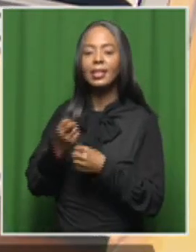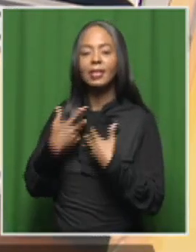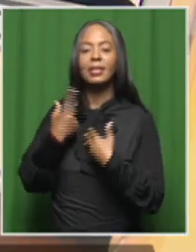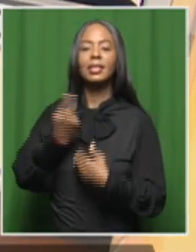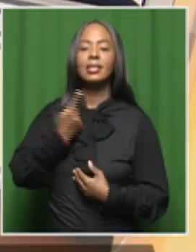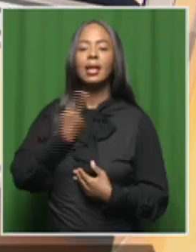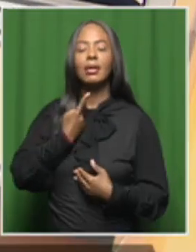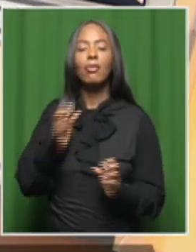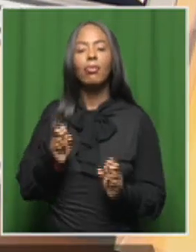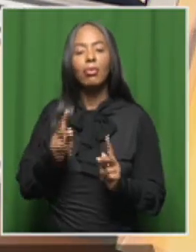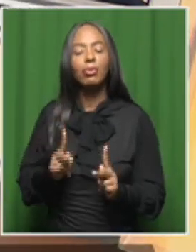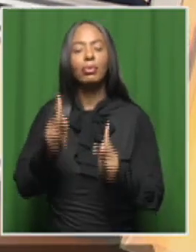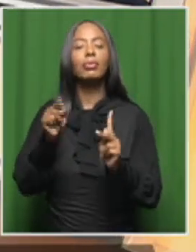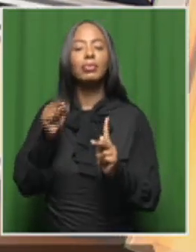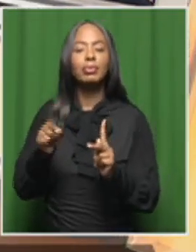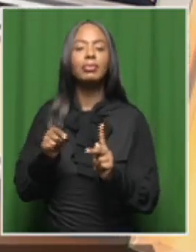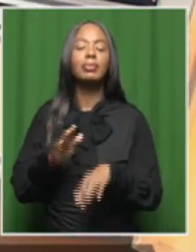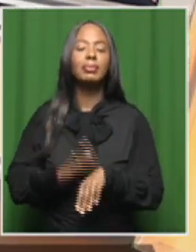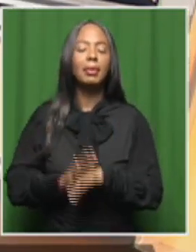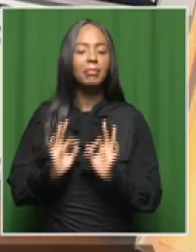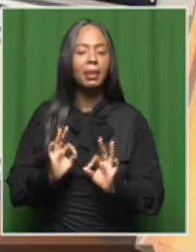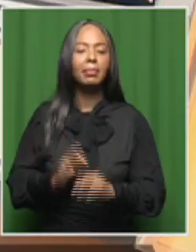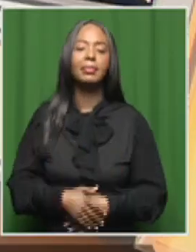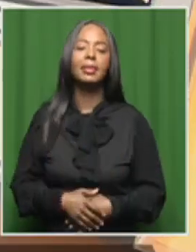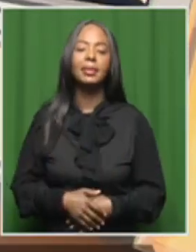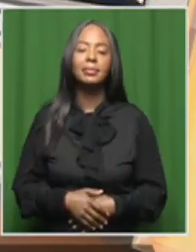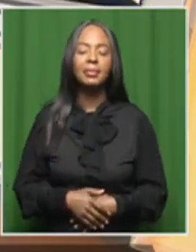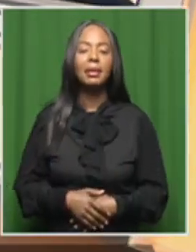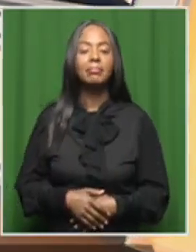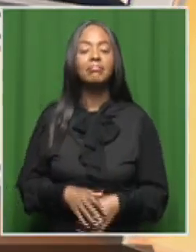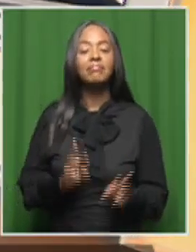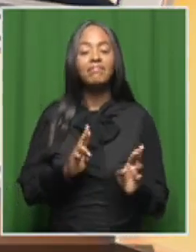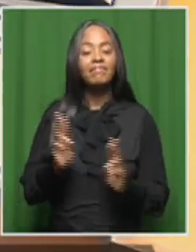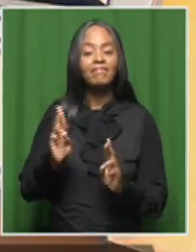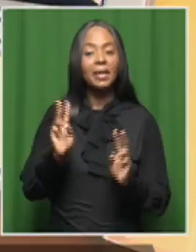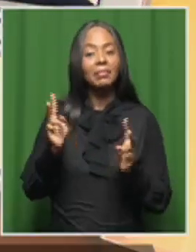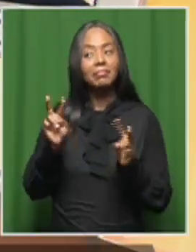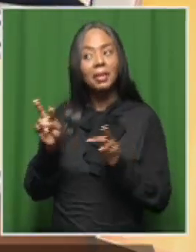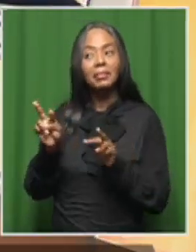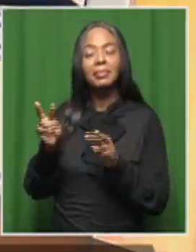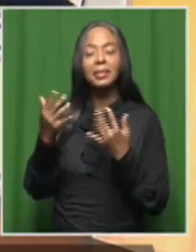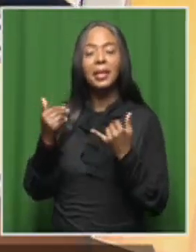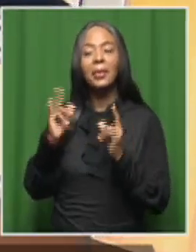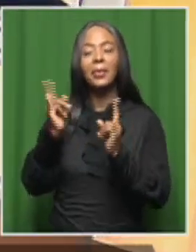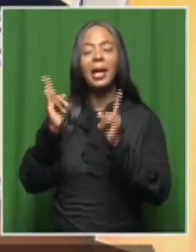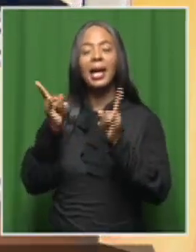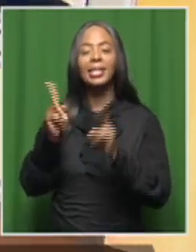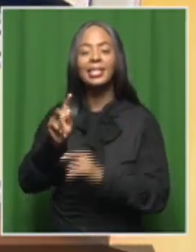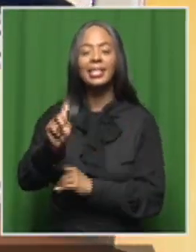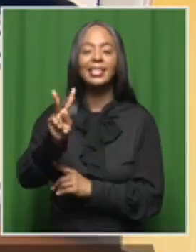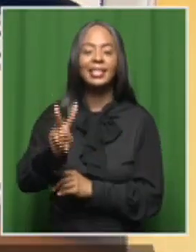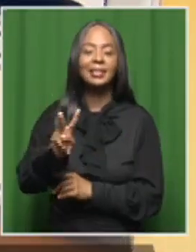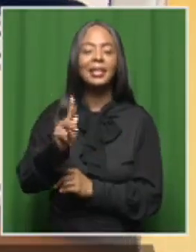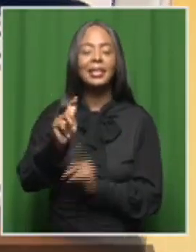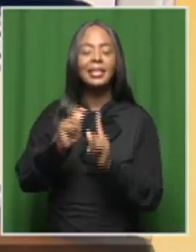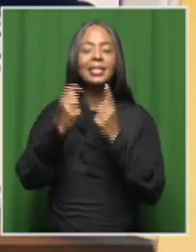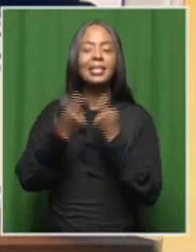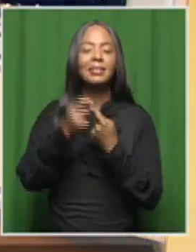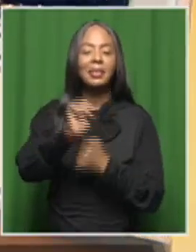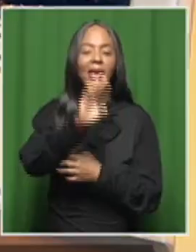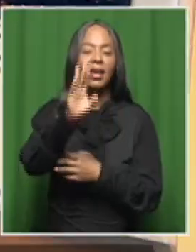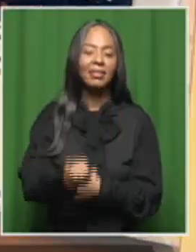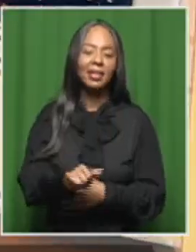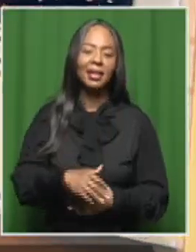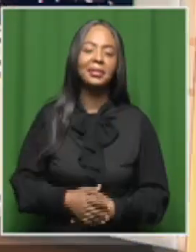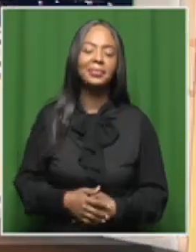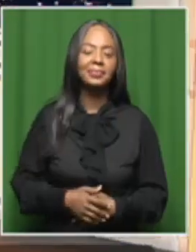thank you so much for your time this morning, and I'm sure we'll all be glued to our TV screens watching South Africa. Ladies and gentlemen, that is Vernon Philander,